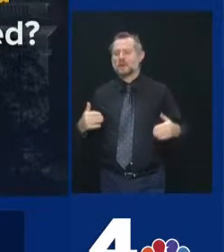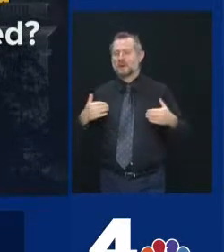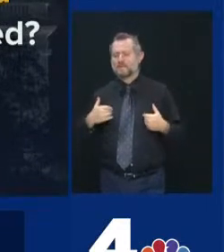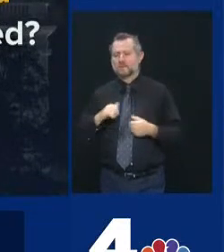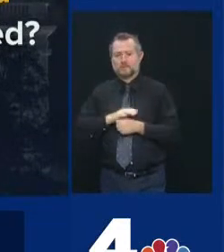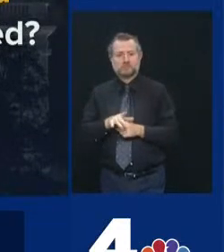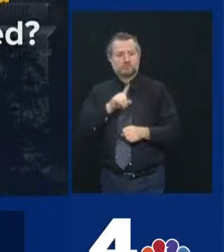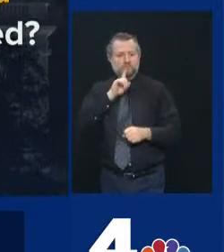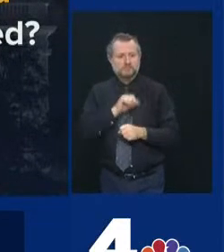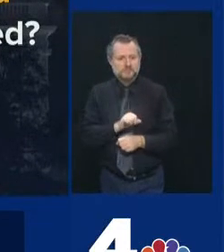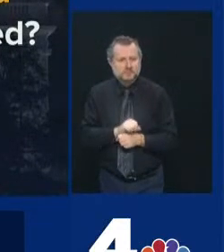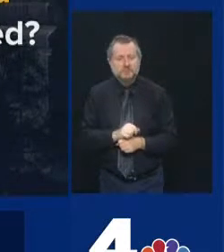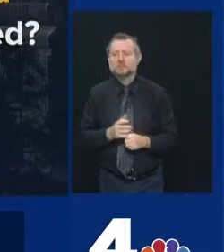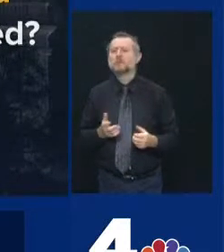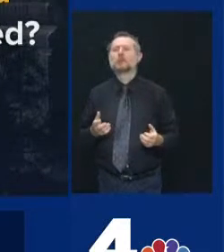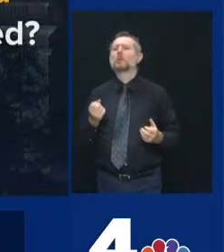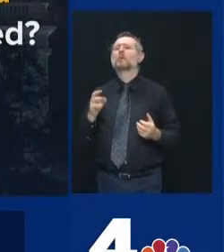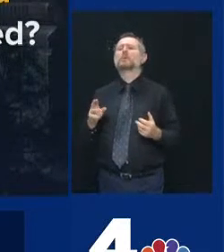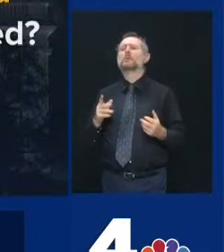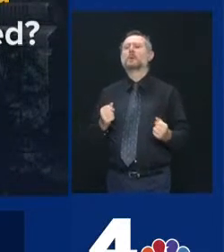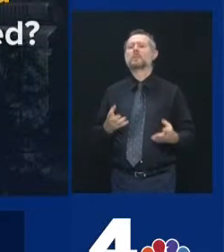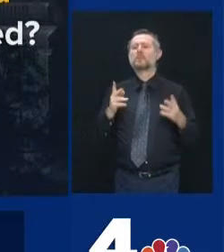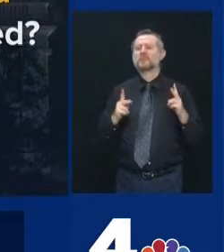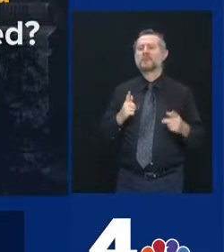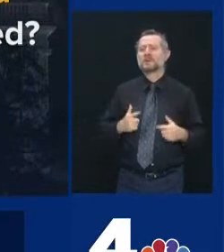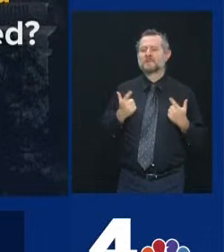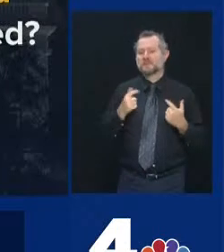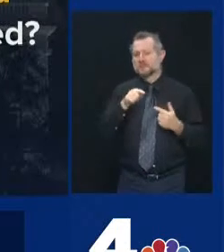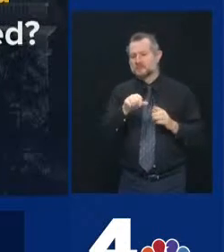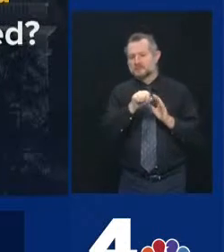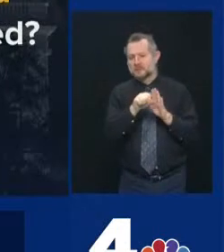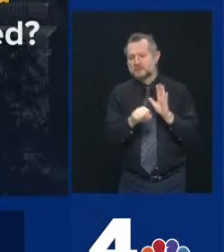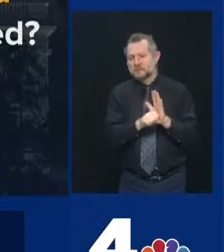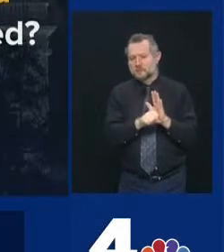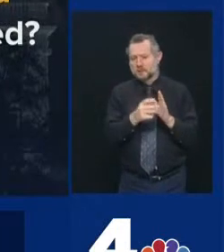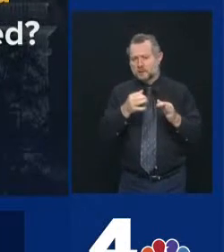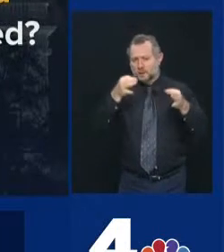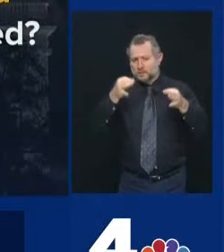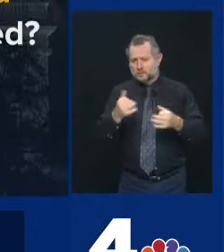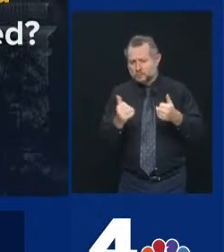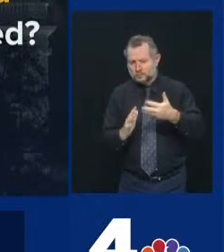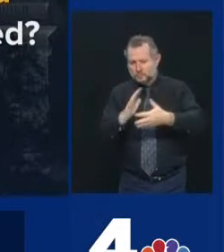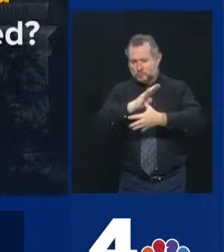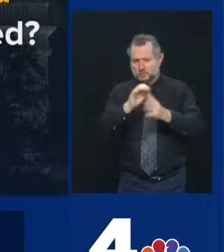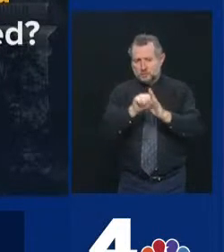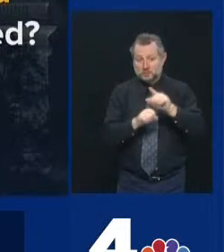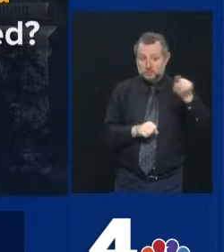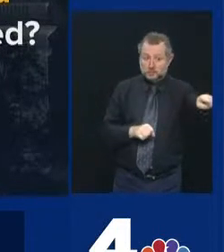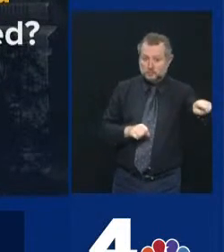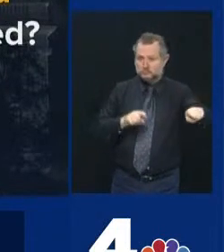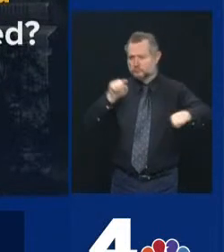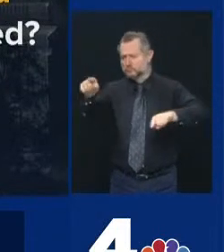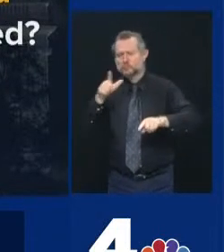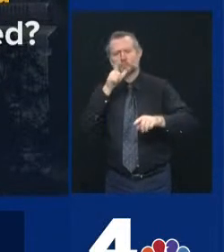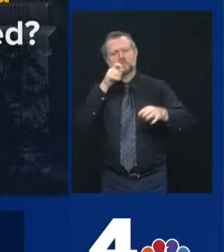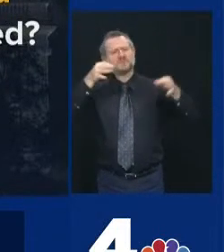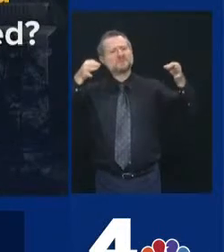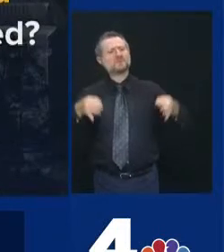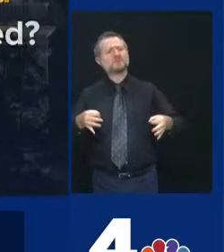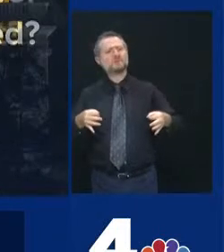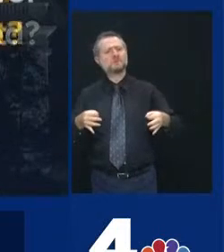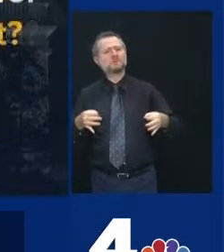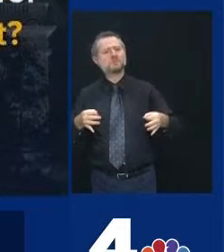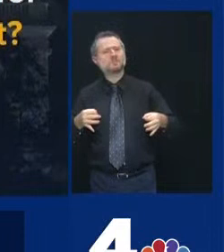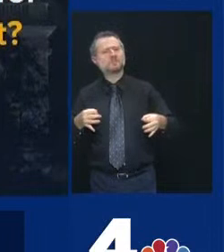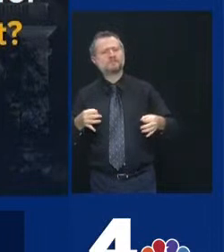Are you going to allocate it by population? Who determines how many each state